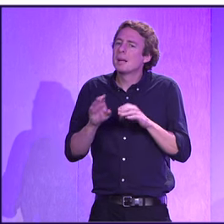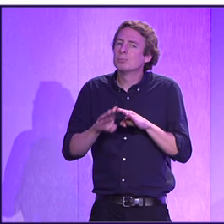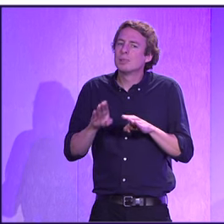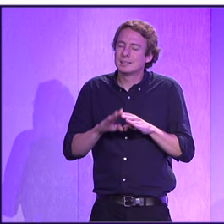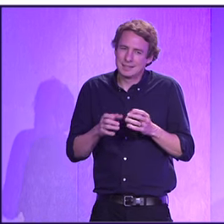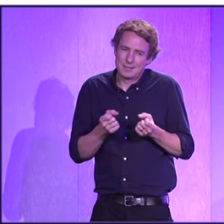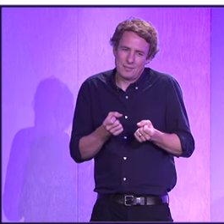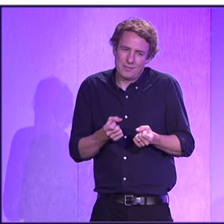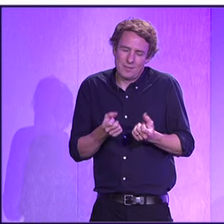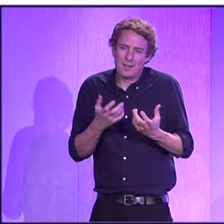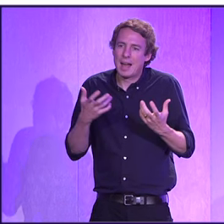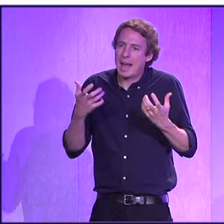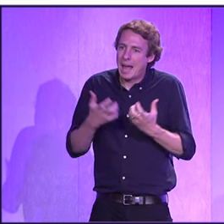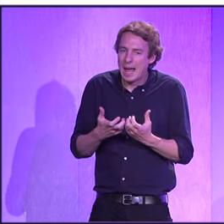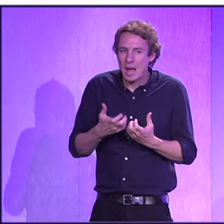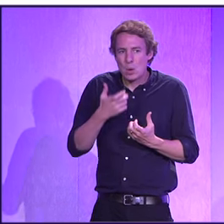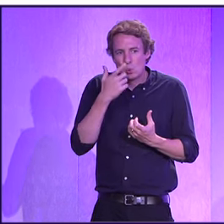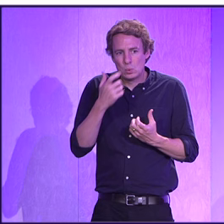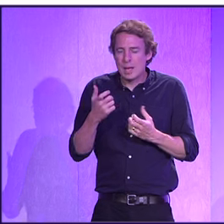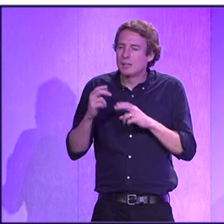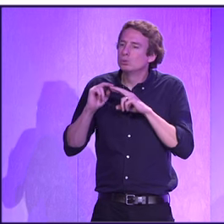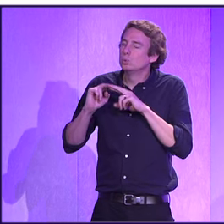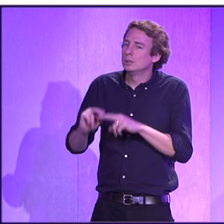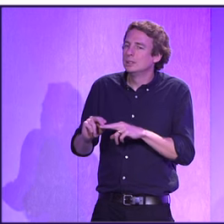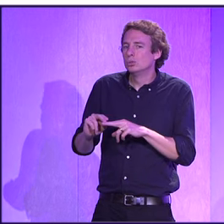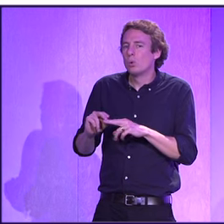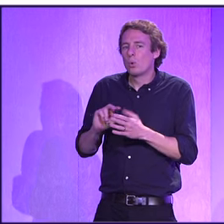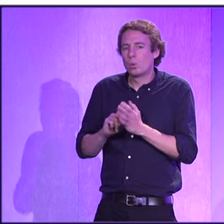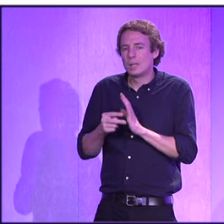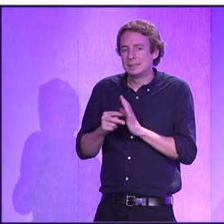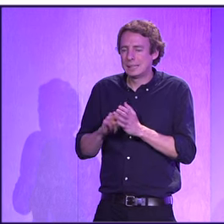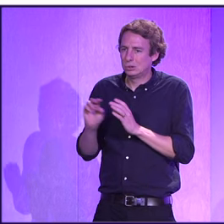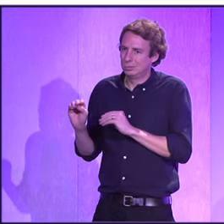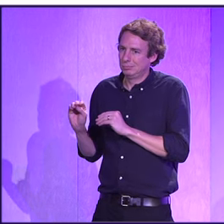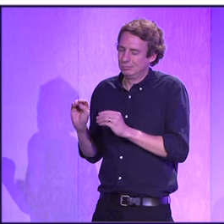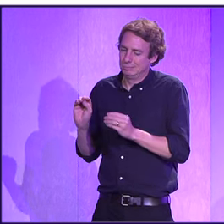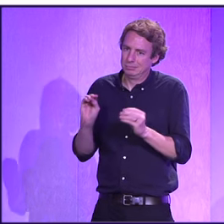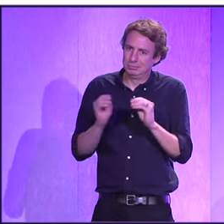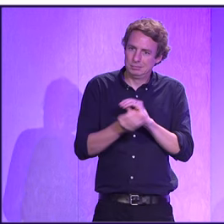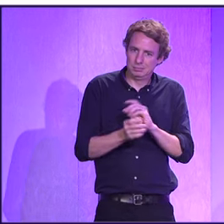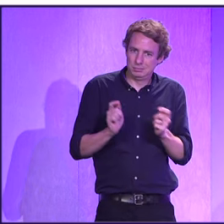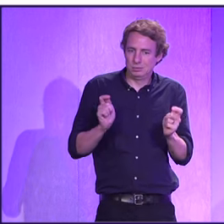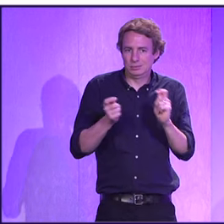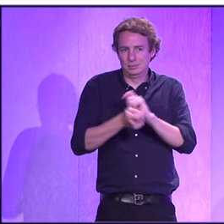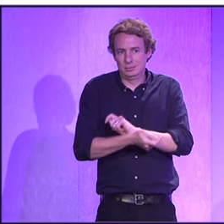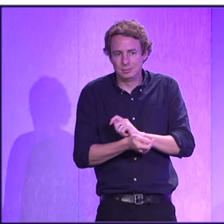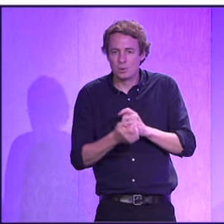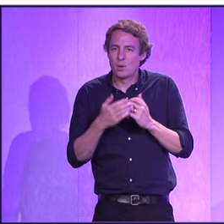of best practices on how you can move from a traditional organization to a more